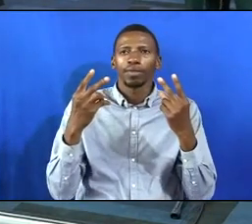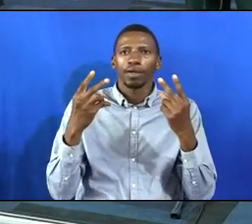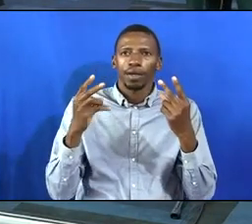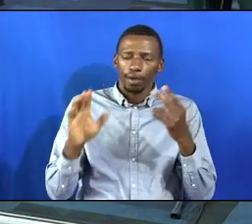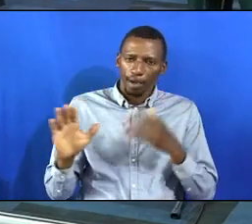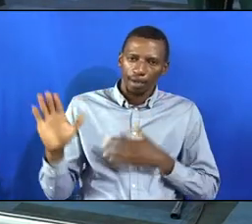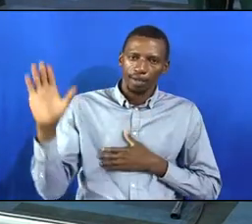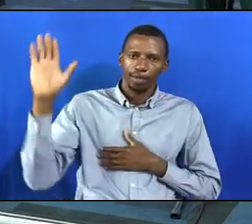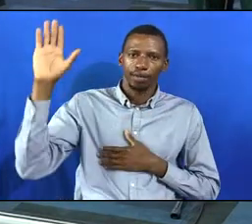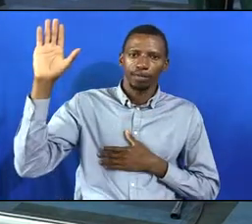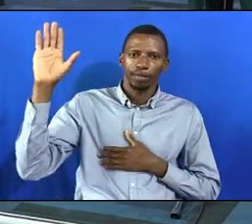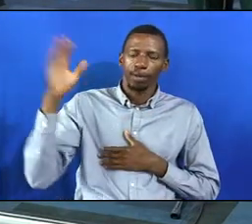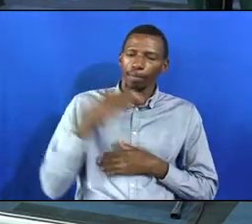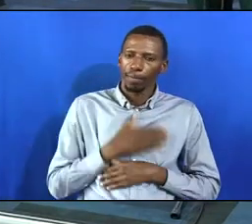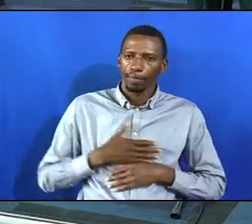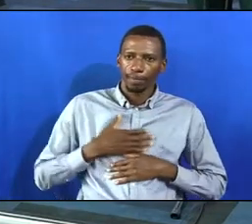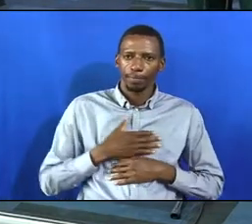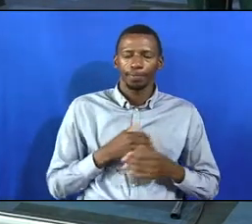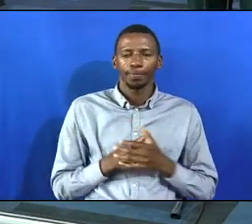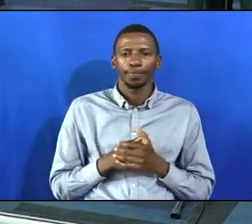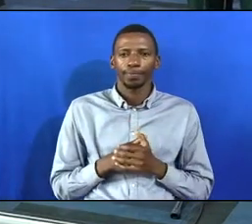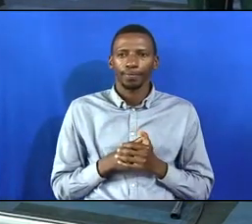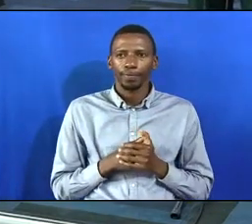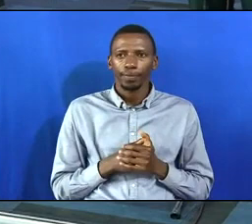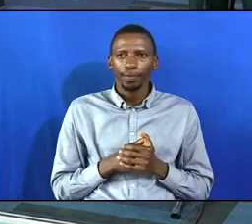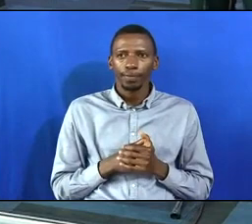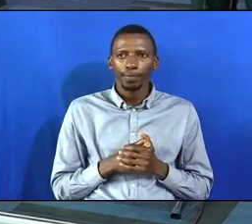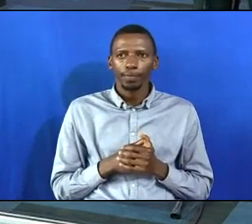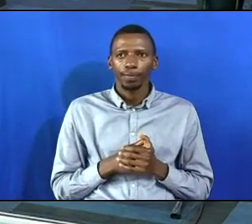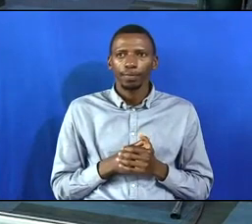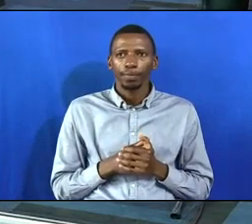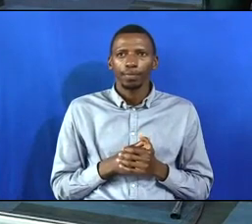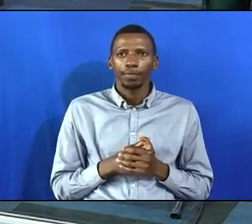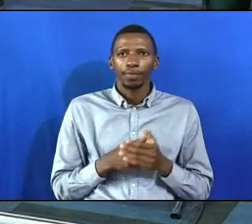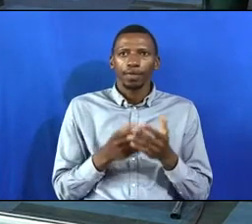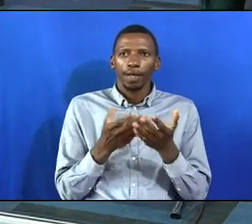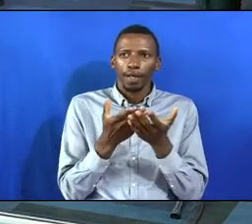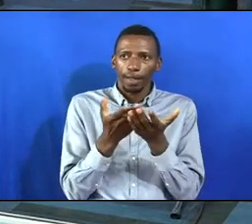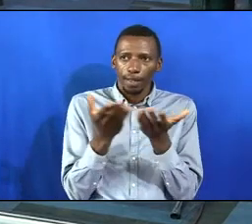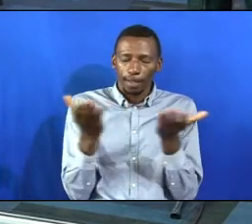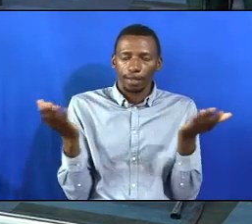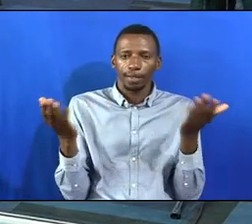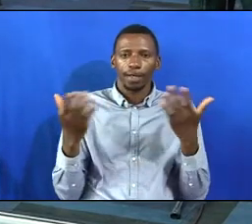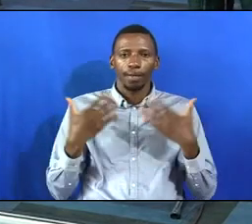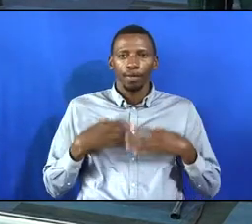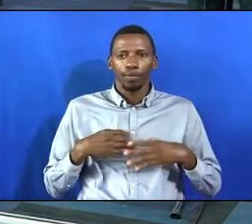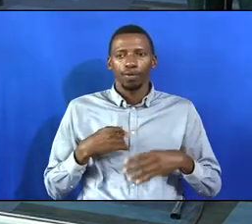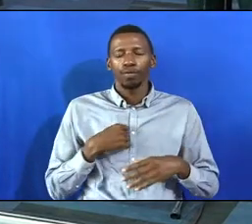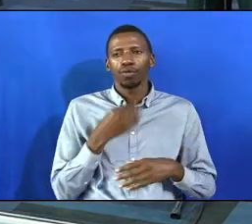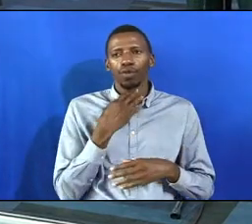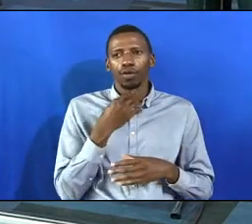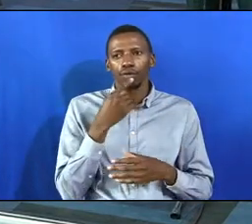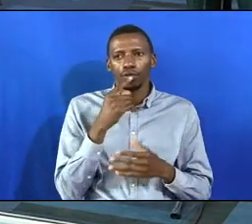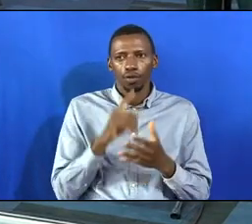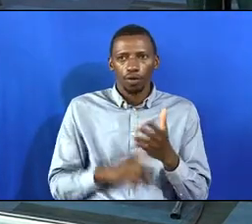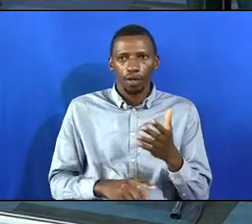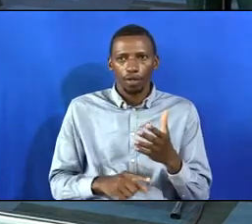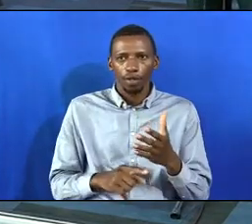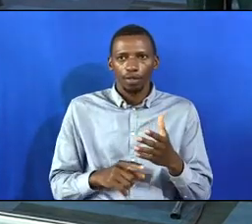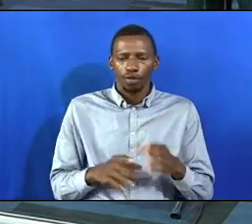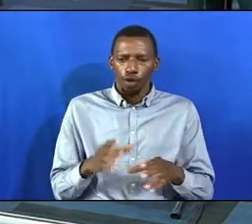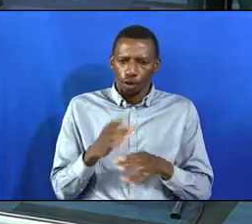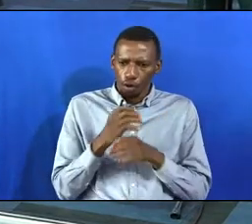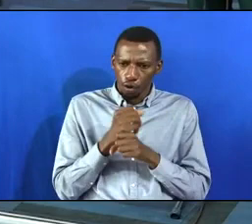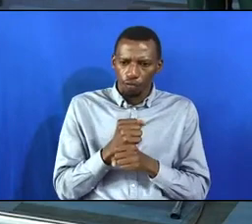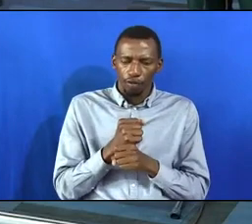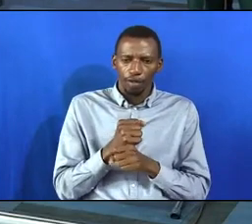the hand is beyond the head. These are the heroes of the events. And I want to say that confidently